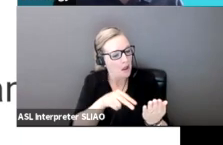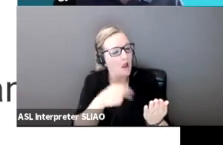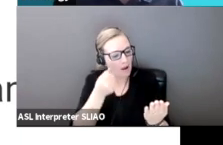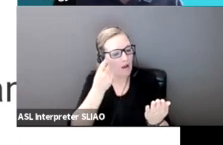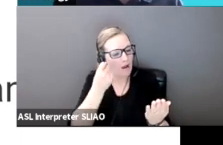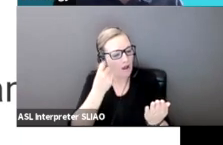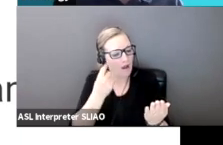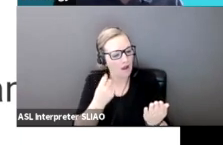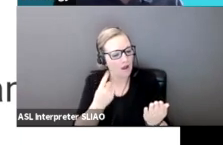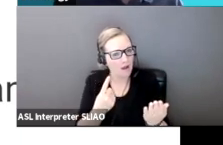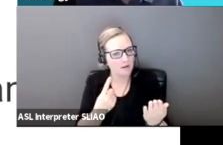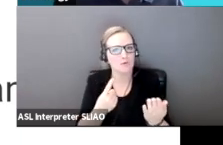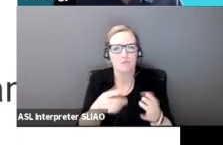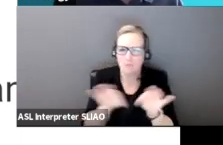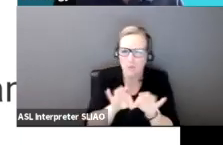contained within the description.